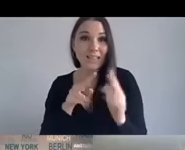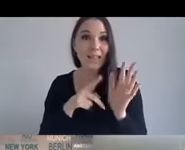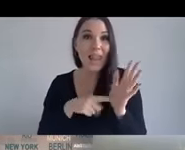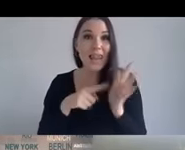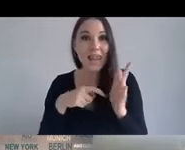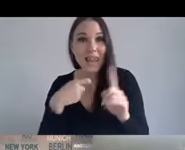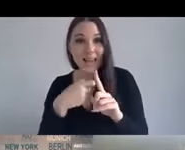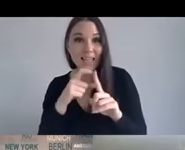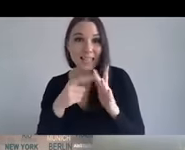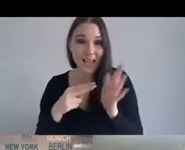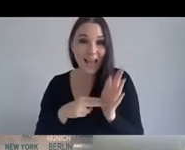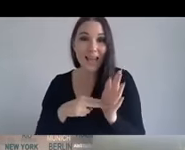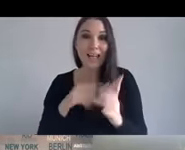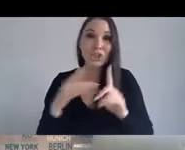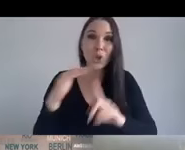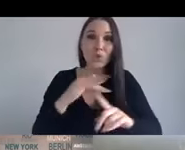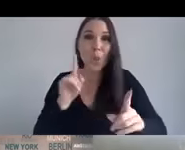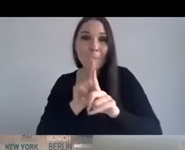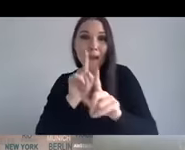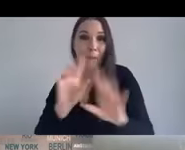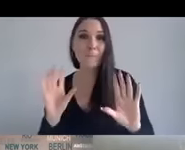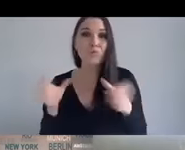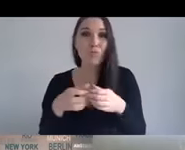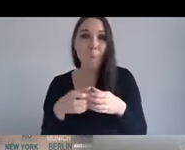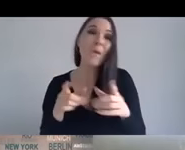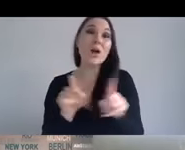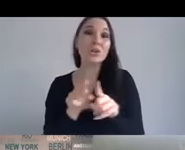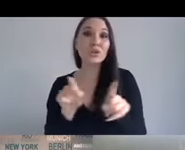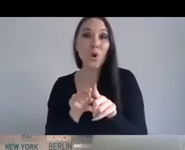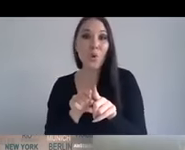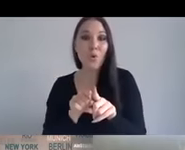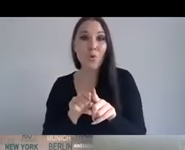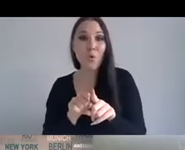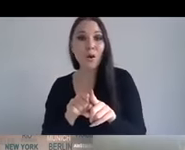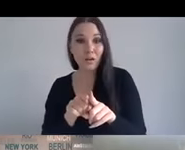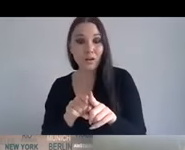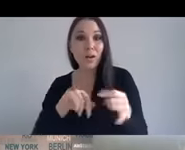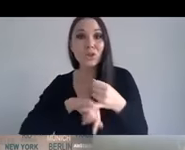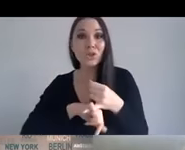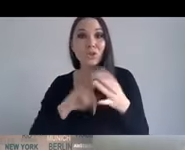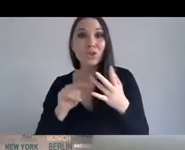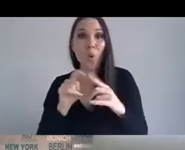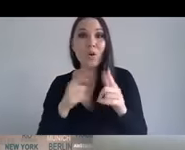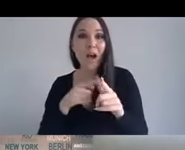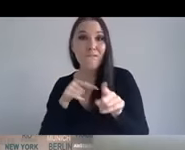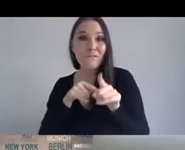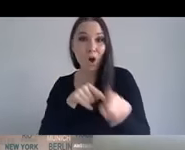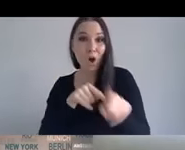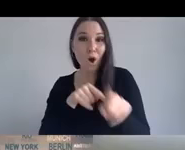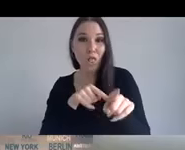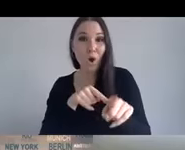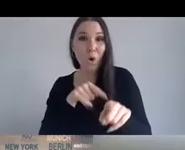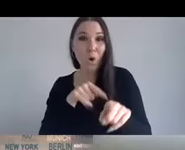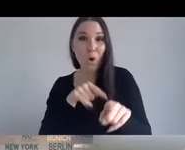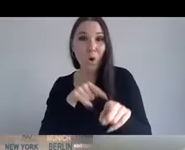Soda Social meetup group, and then also that you're following Trust and Soda on LinkedIn. So around computer vision,